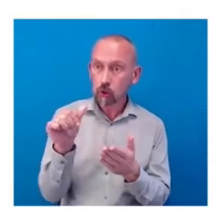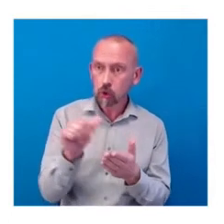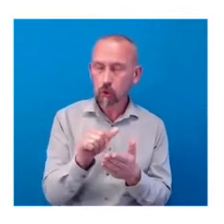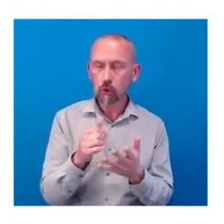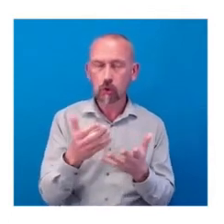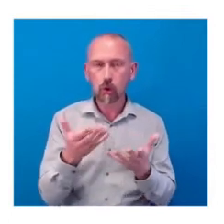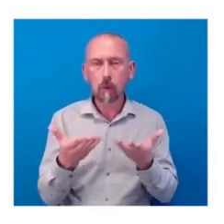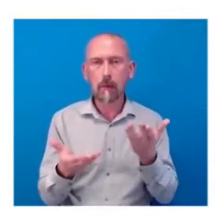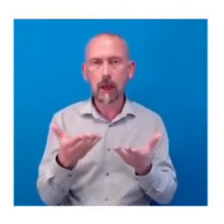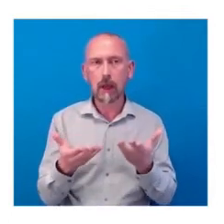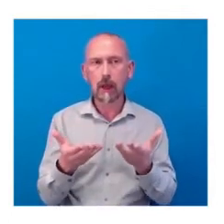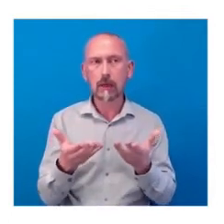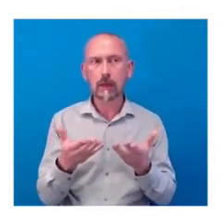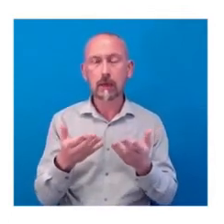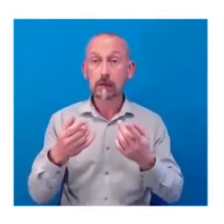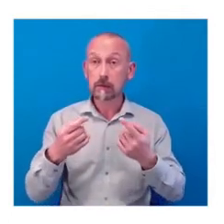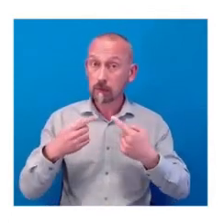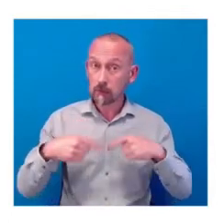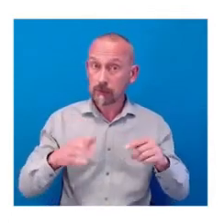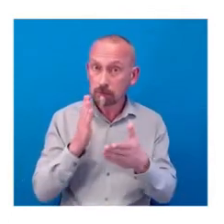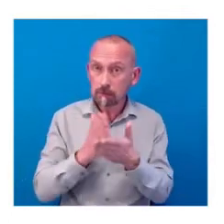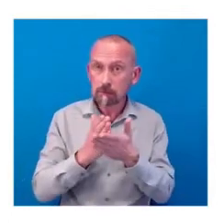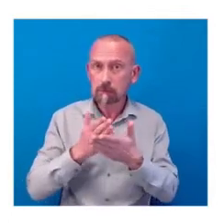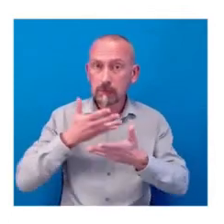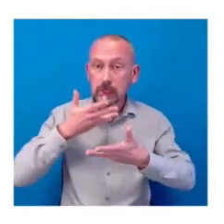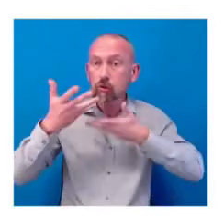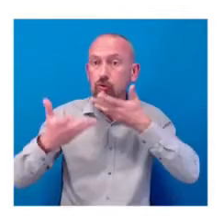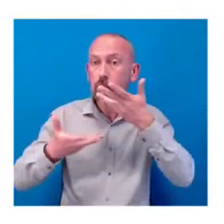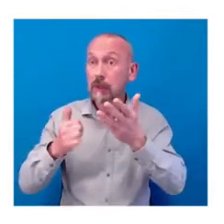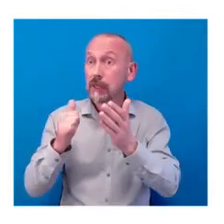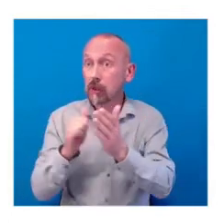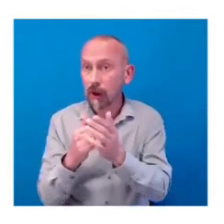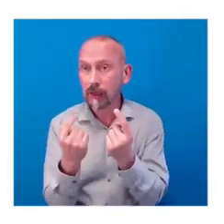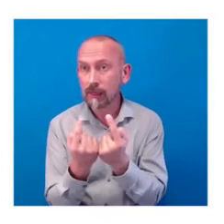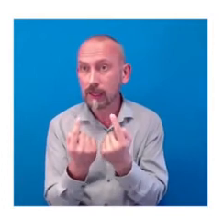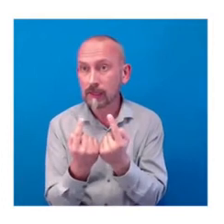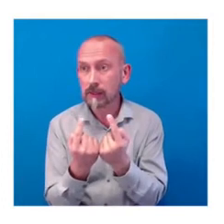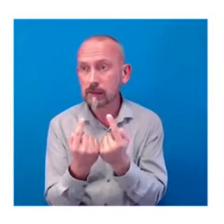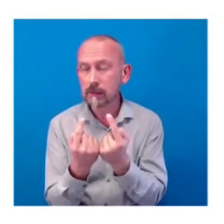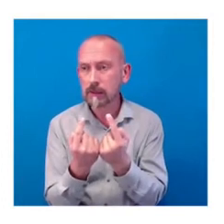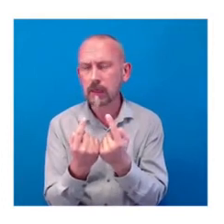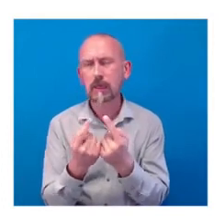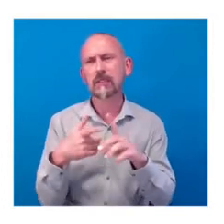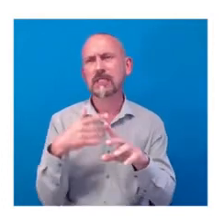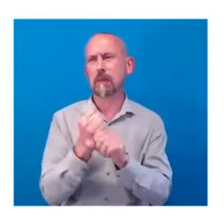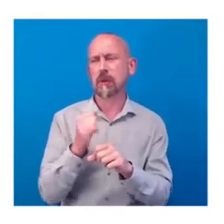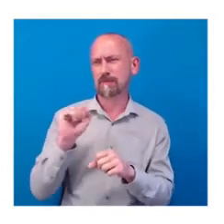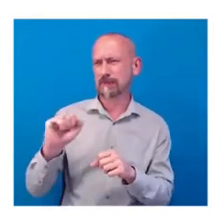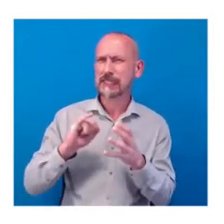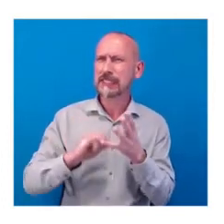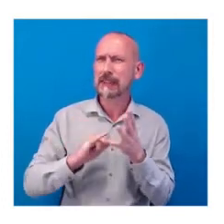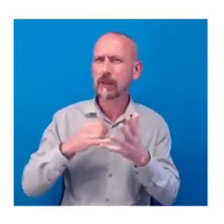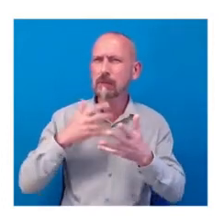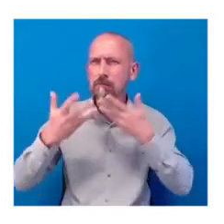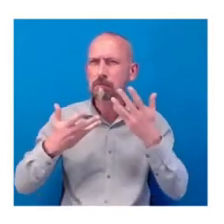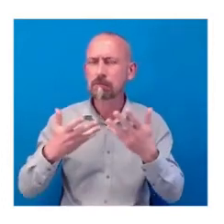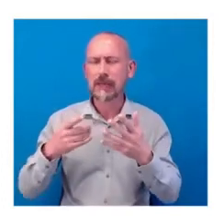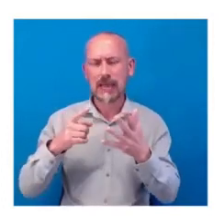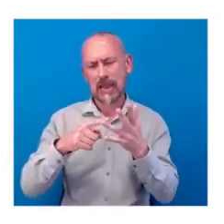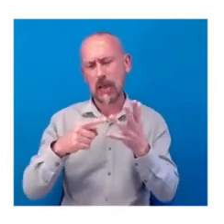and is completely picking up on Stephen's point, you know, huge series like Outlander, and you can't find the